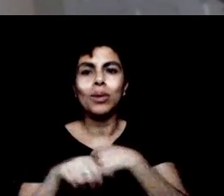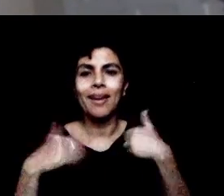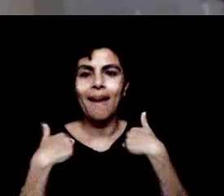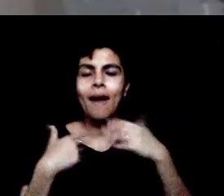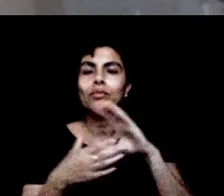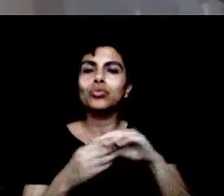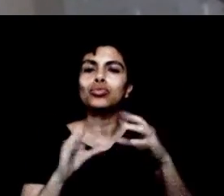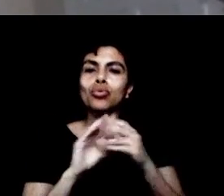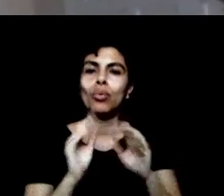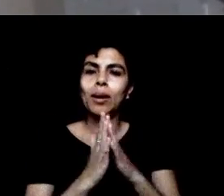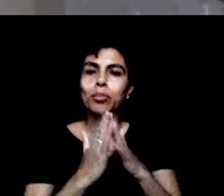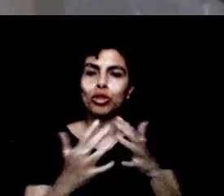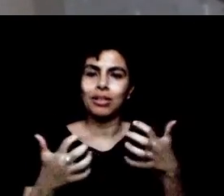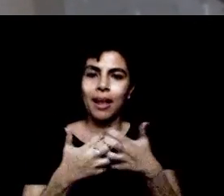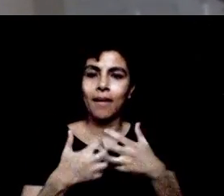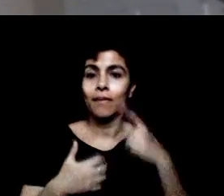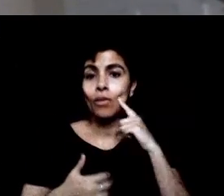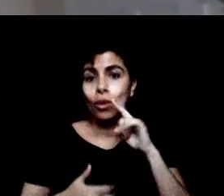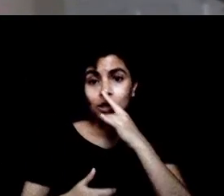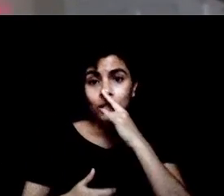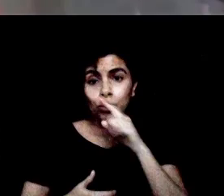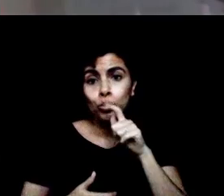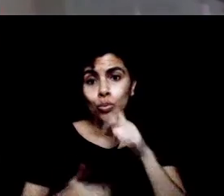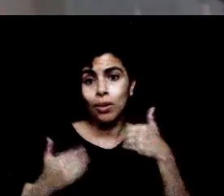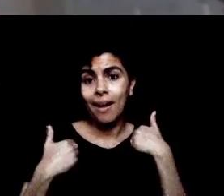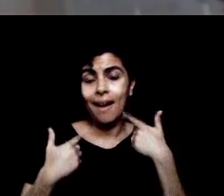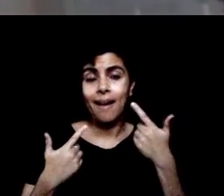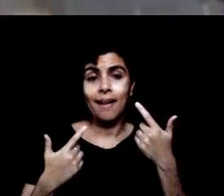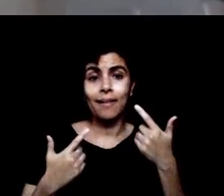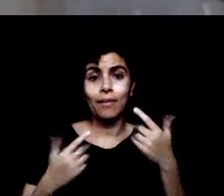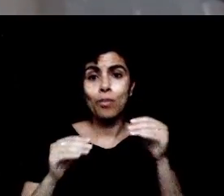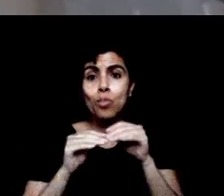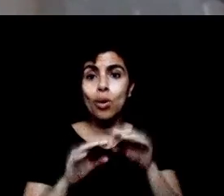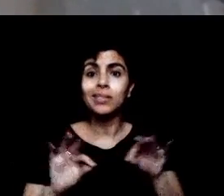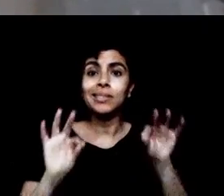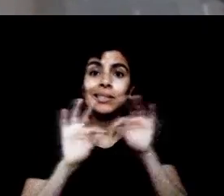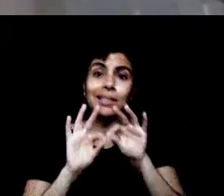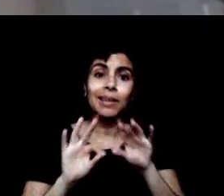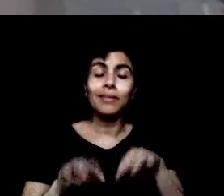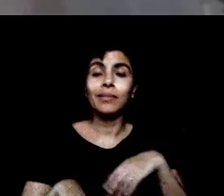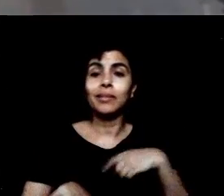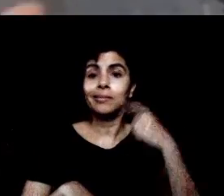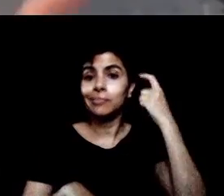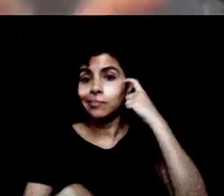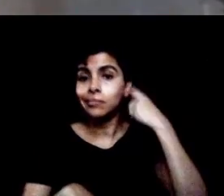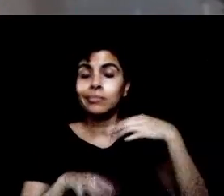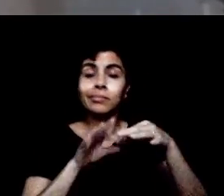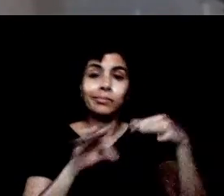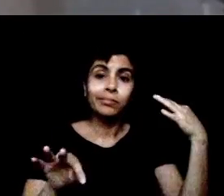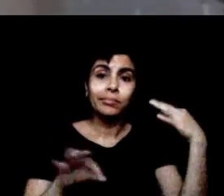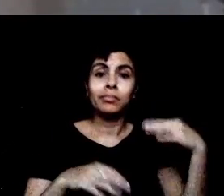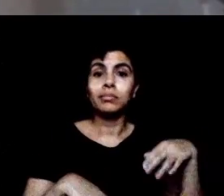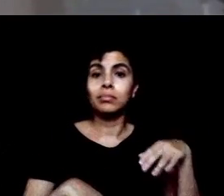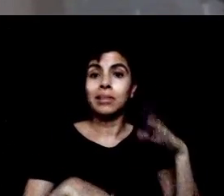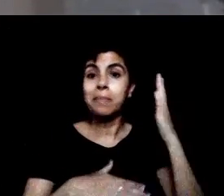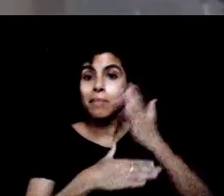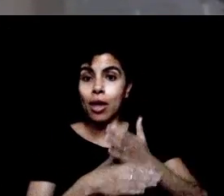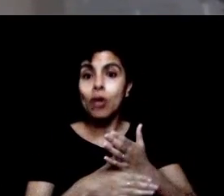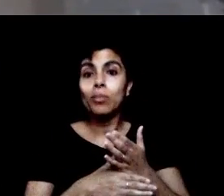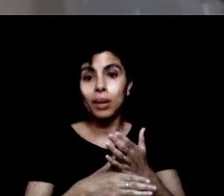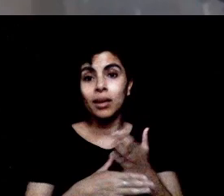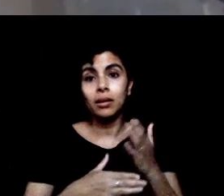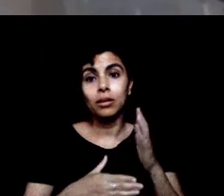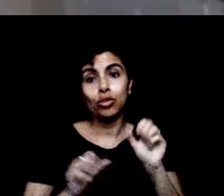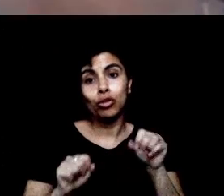that's about storybook adaptations, including those for children who may have more significant intellectual, cognitive, motor impairment,